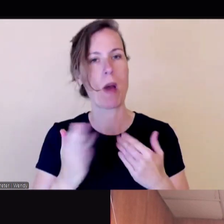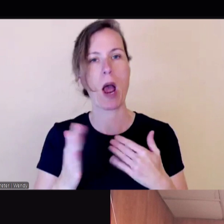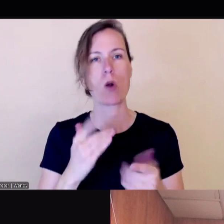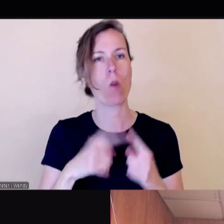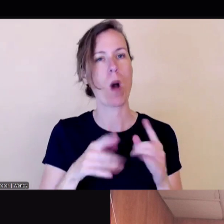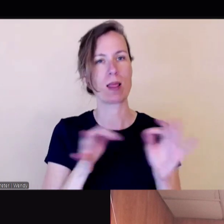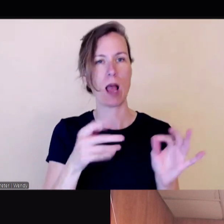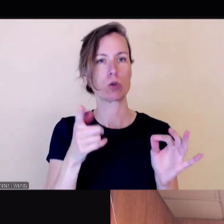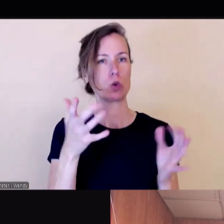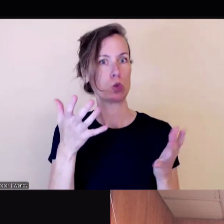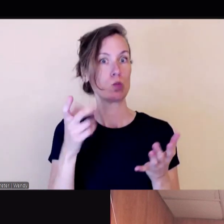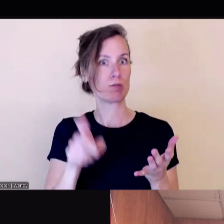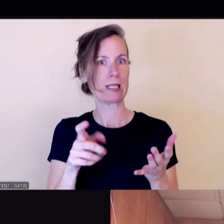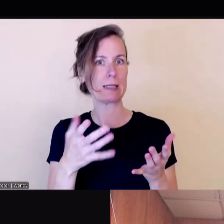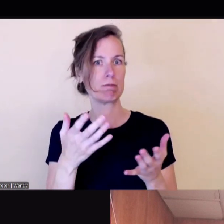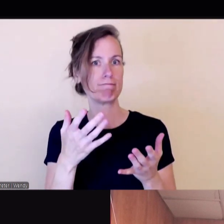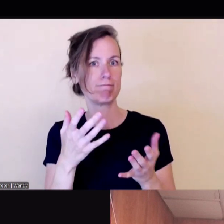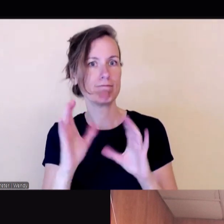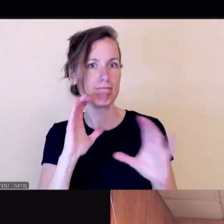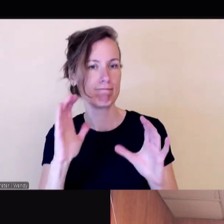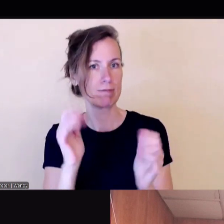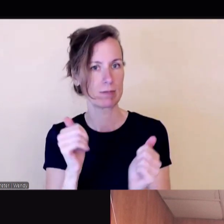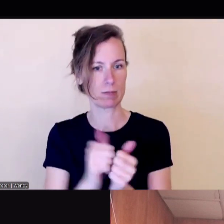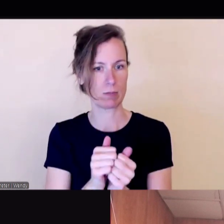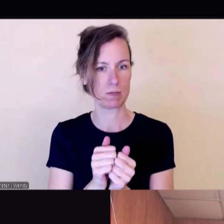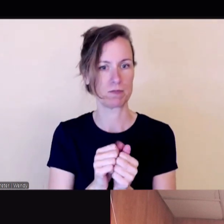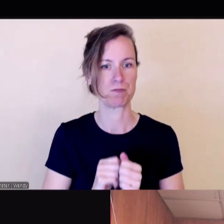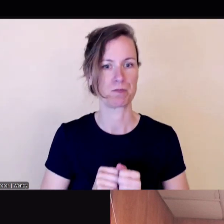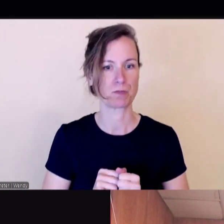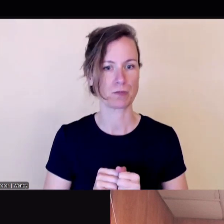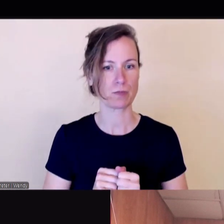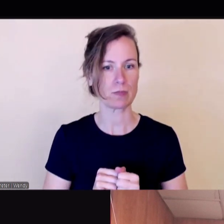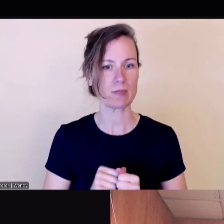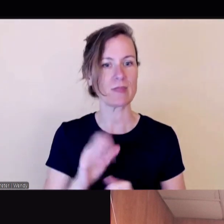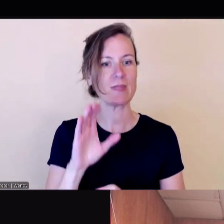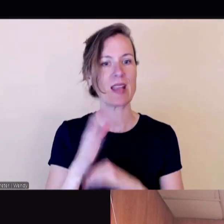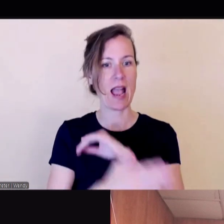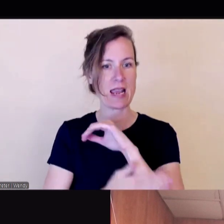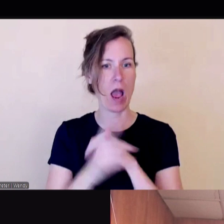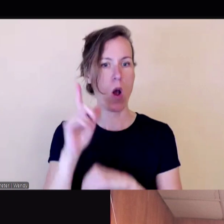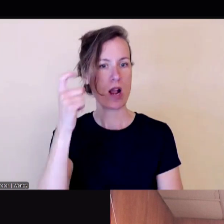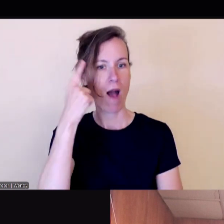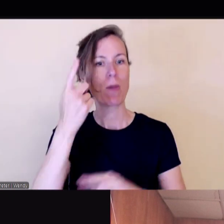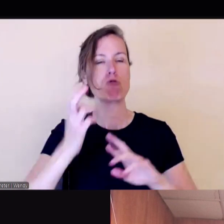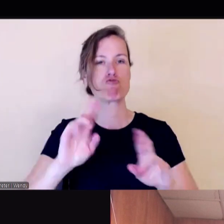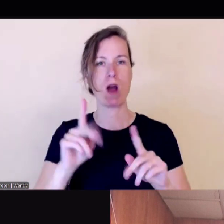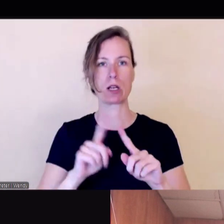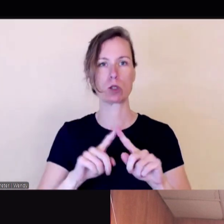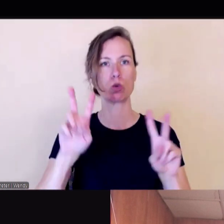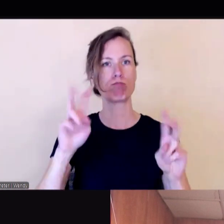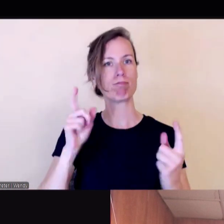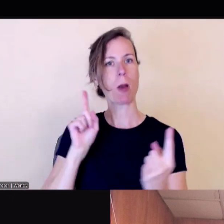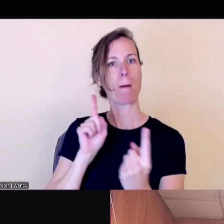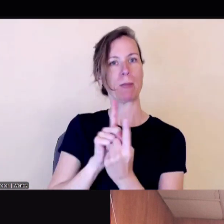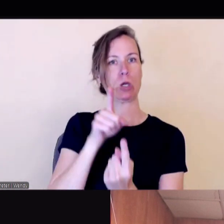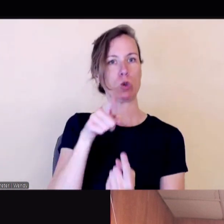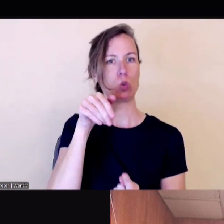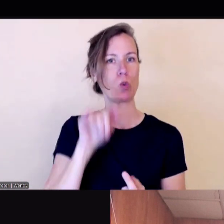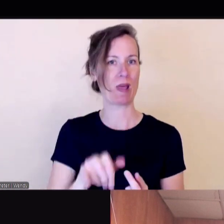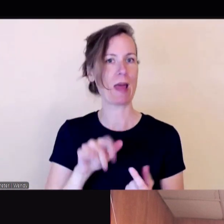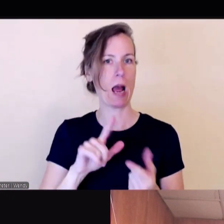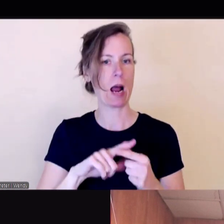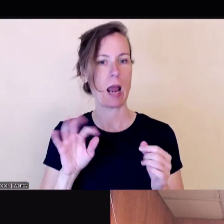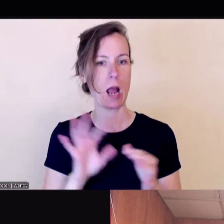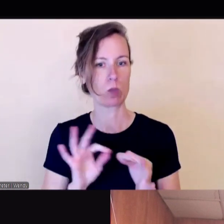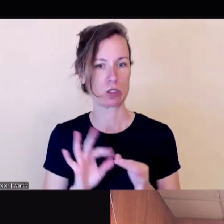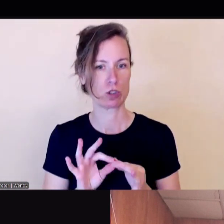is tasked with making sure that all employees are aware of their responsibilities, they're capable of meeting that need.